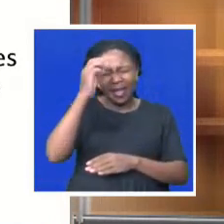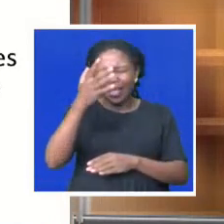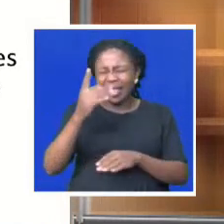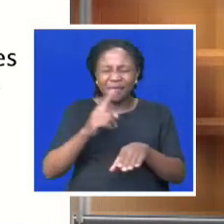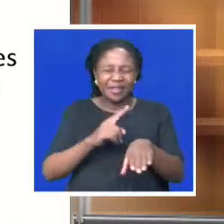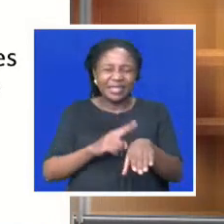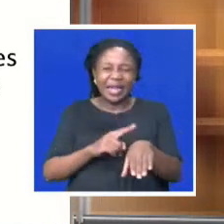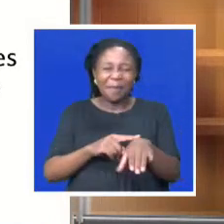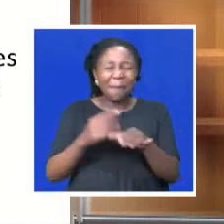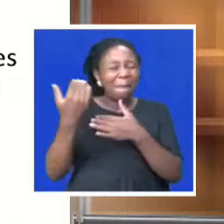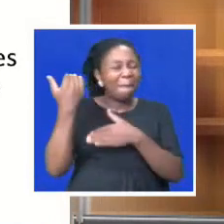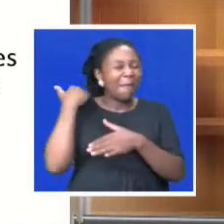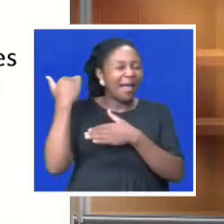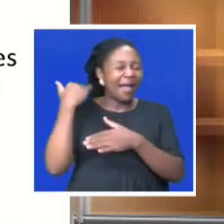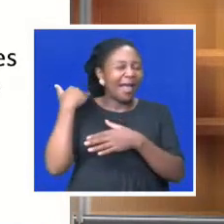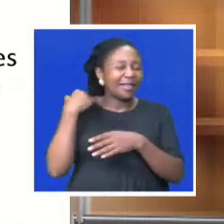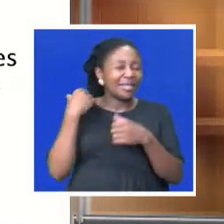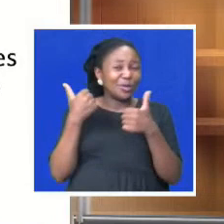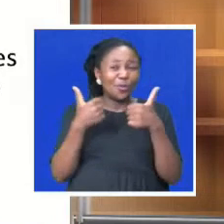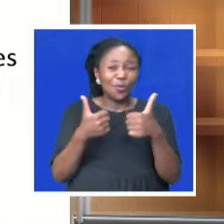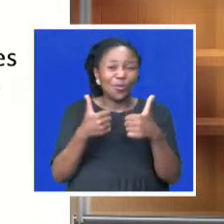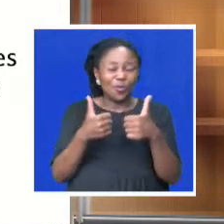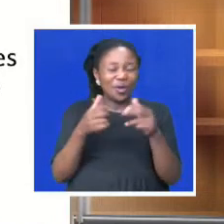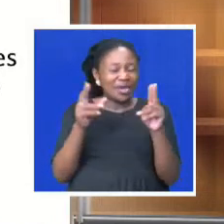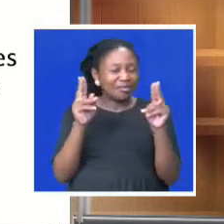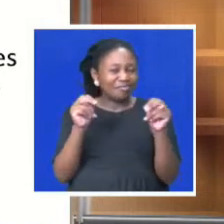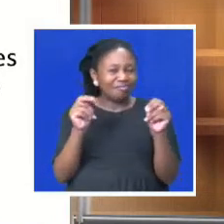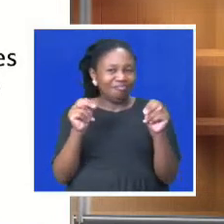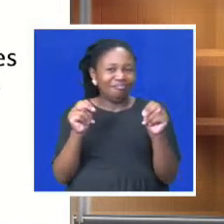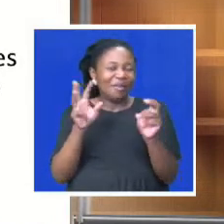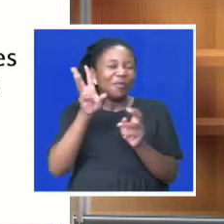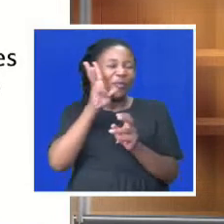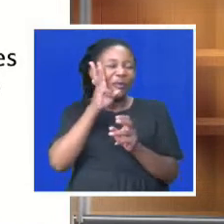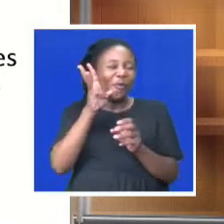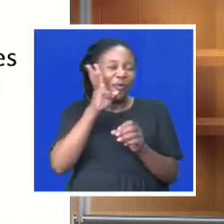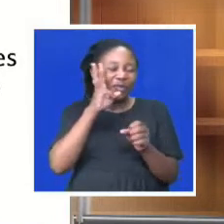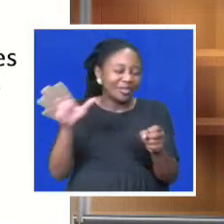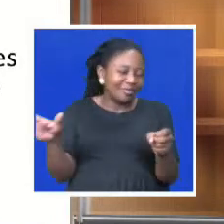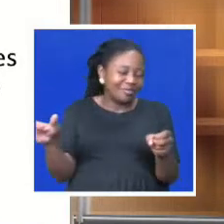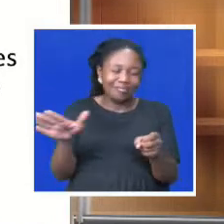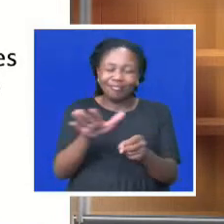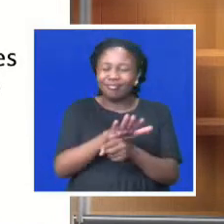the water that other girls had put into the river.